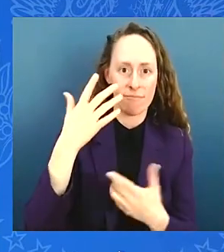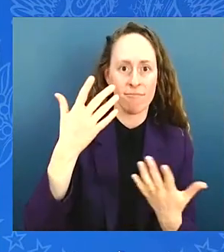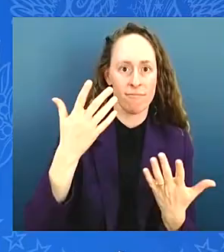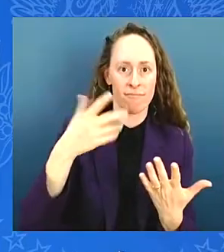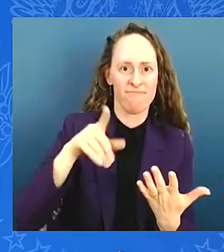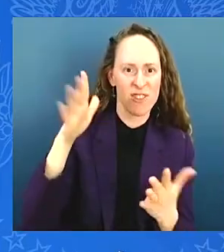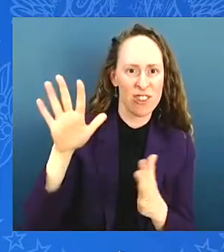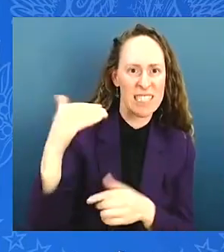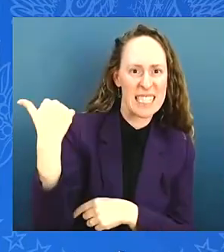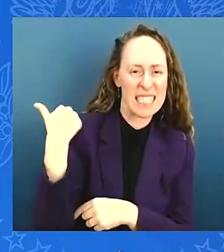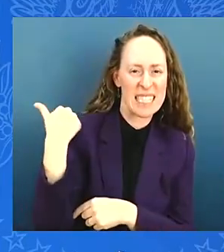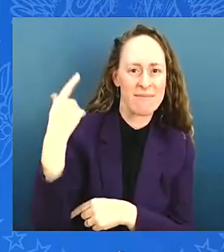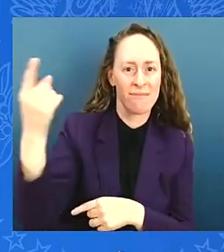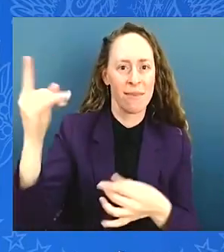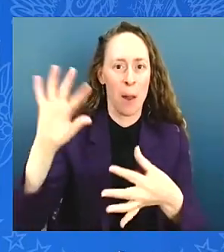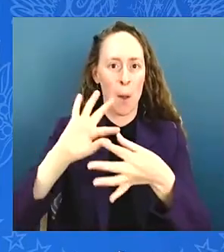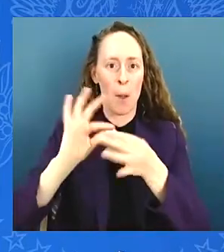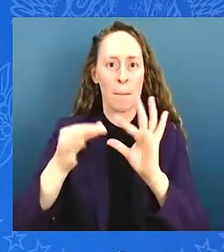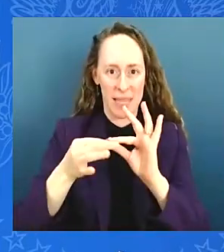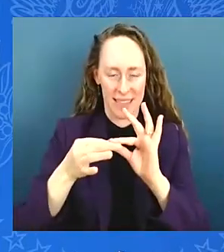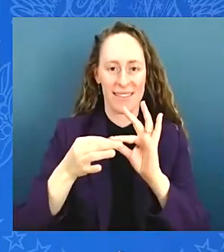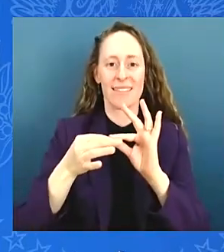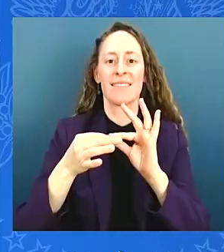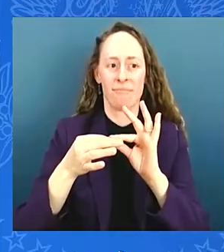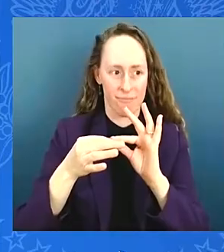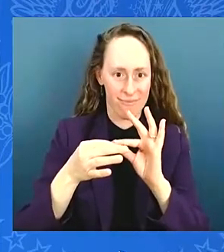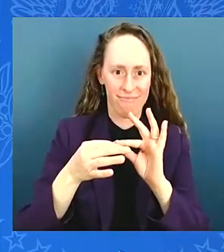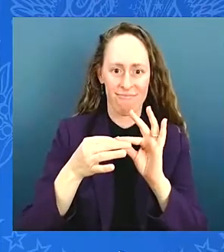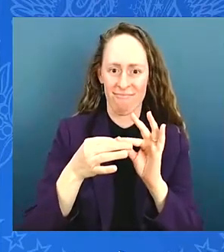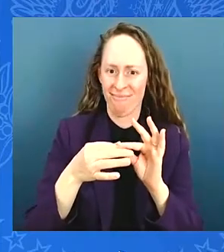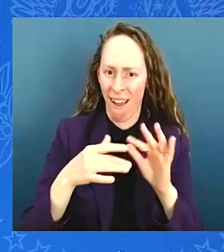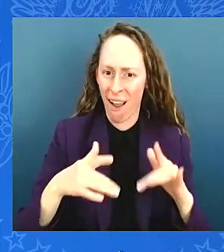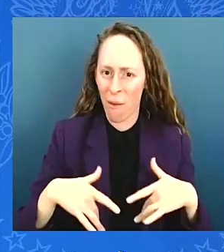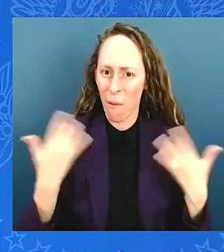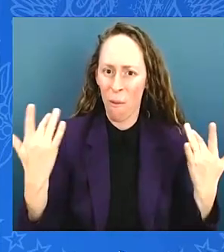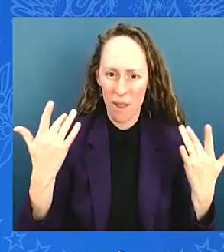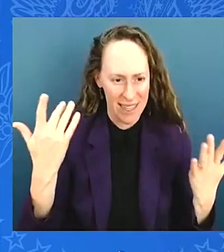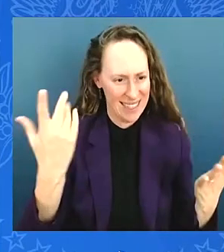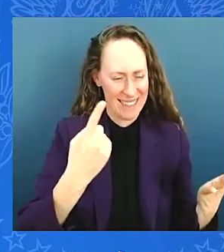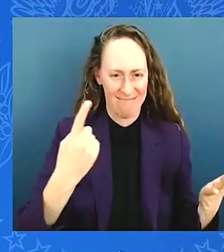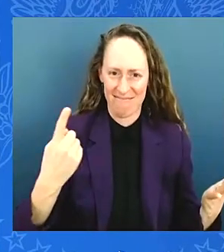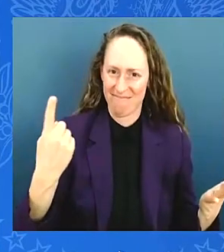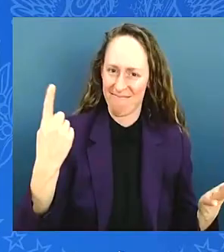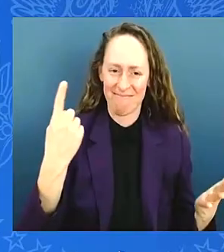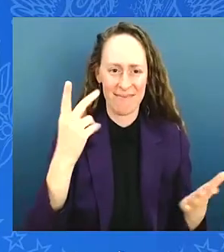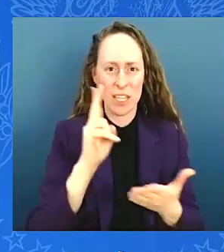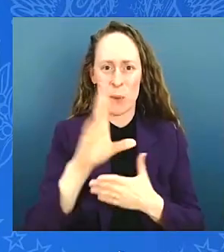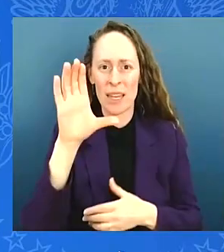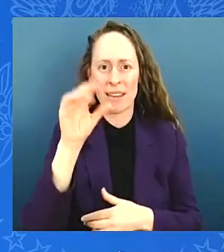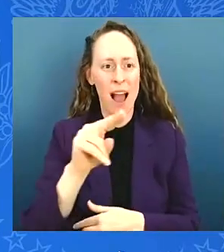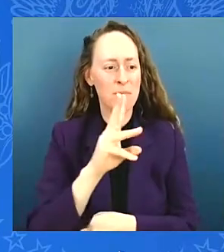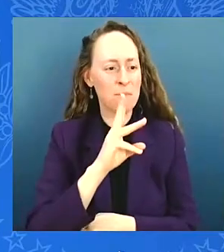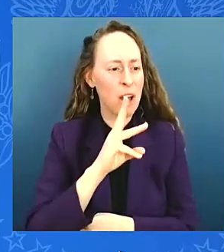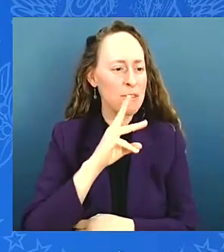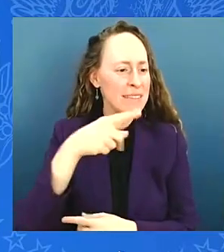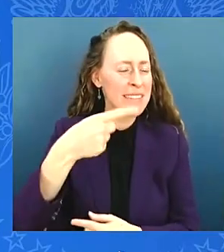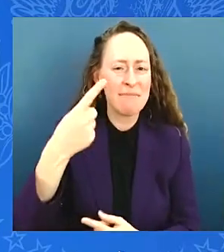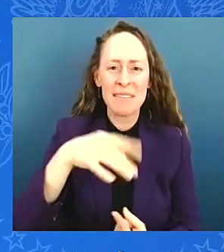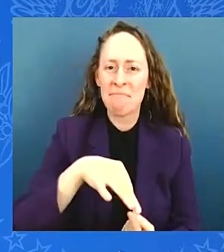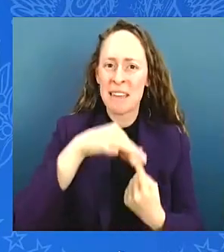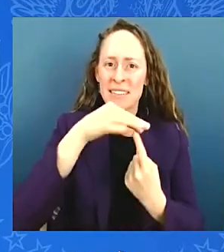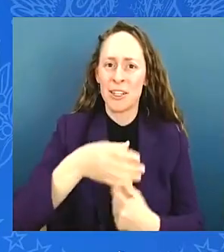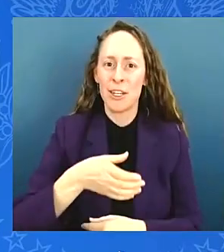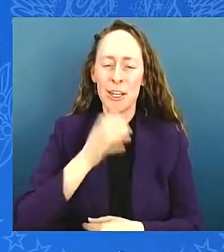drinking. Coach, you've said that UConn has been running college basketball for 30 years. With you at the helm, I think they better get ready for another